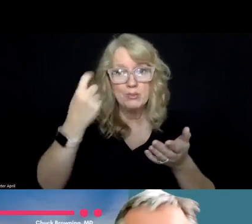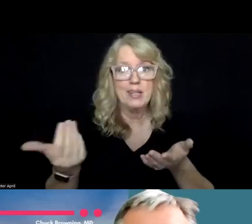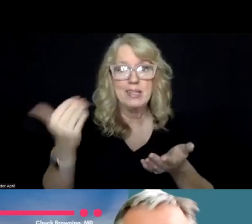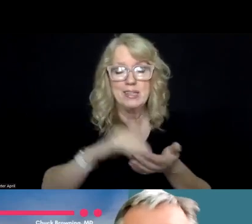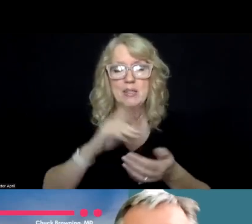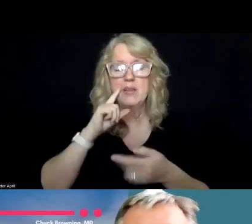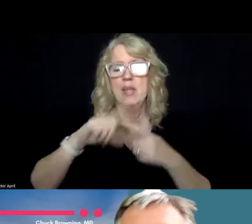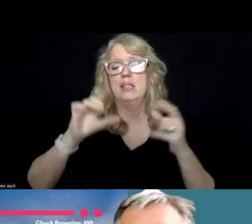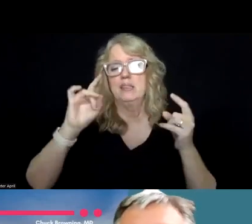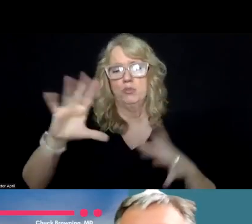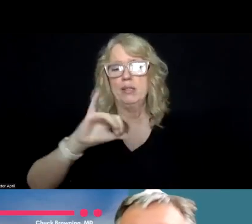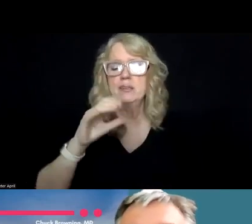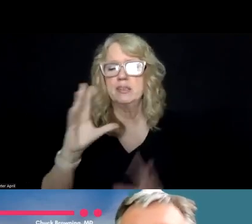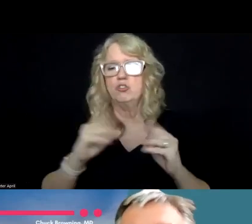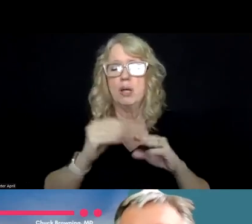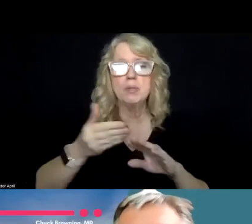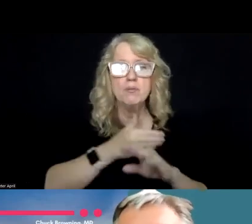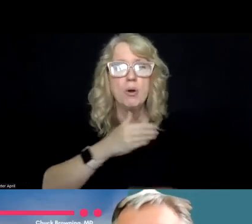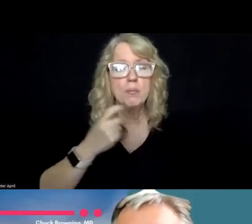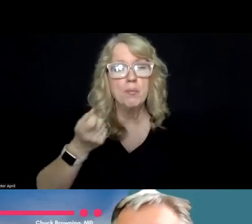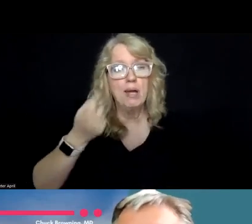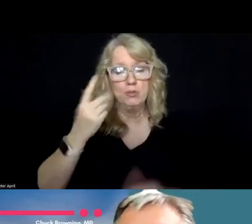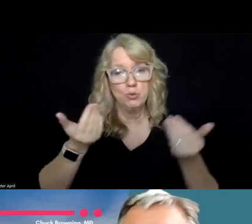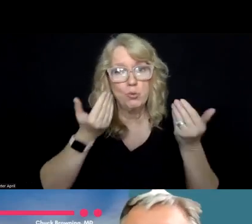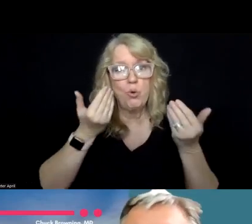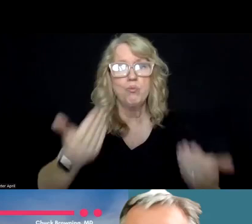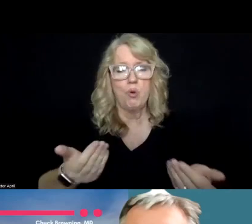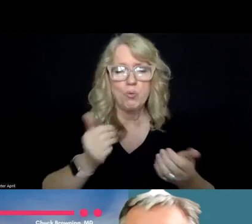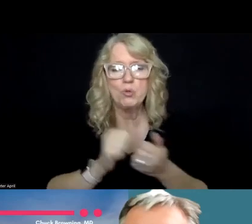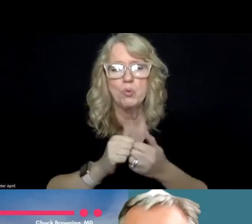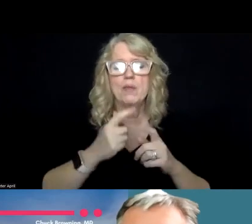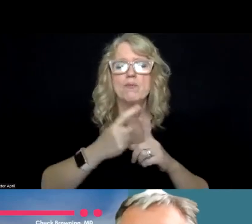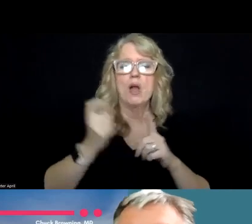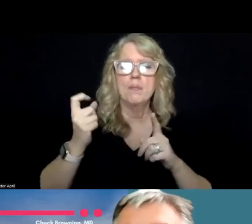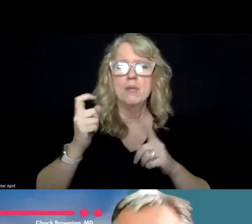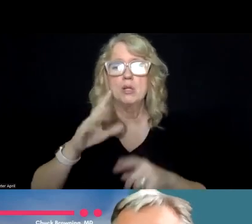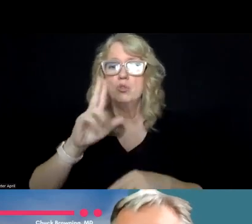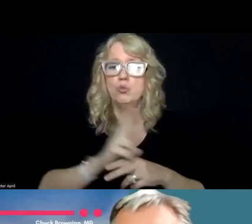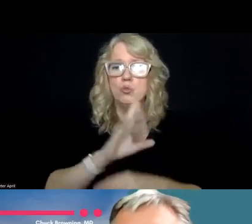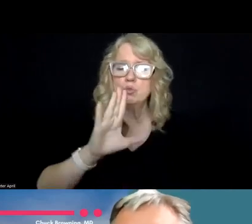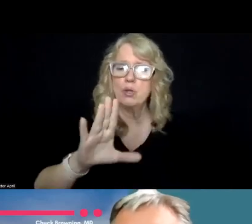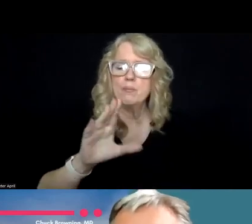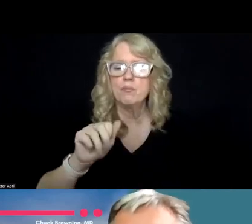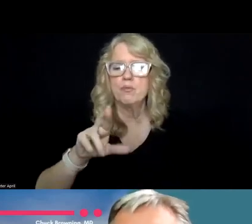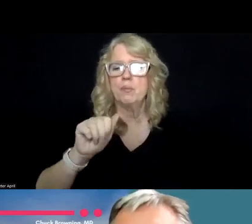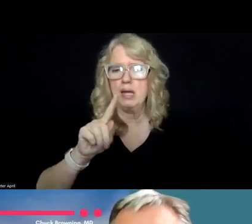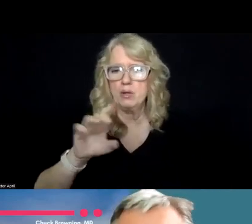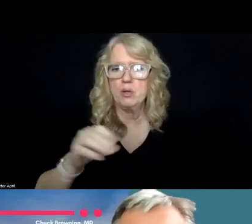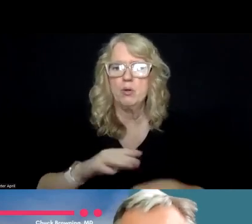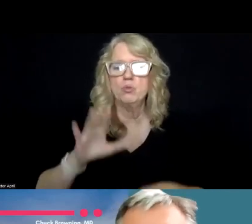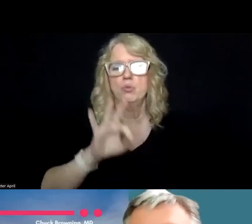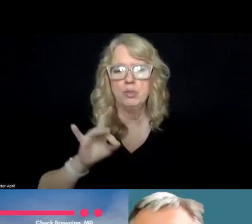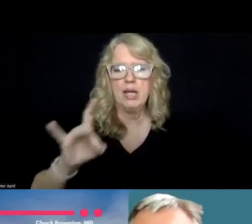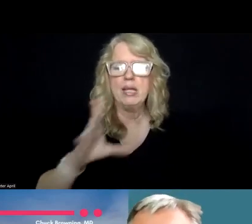it in Crisis Jam before, but the movement forward to switch from using your area code for a 988 call to guide